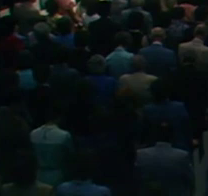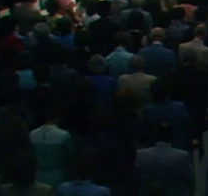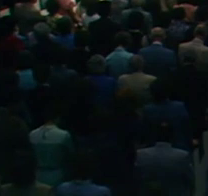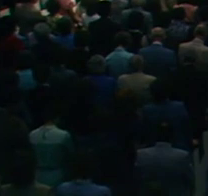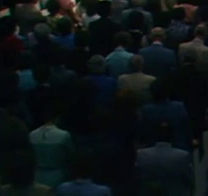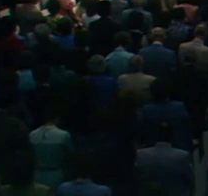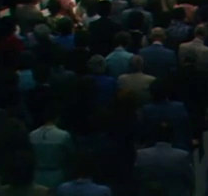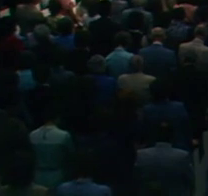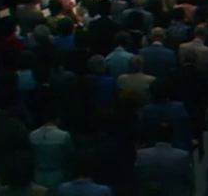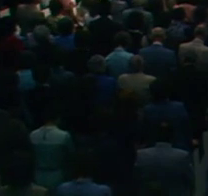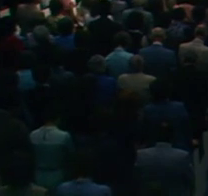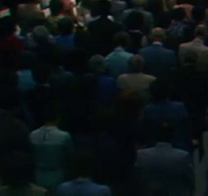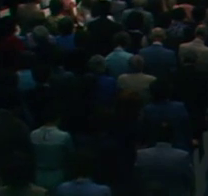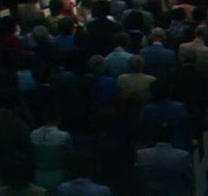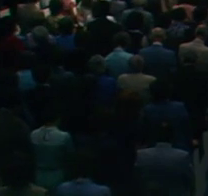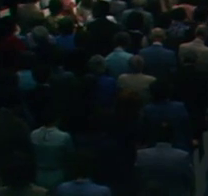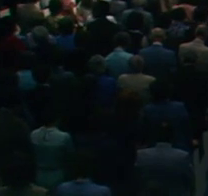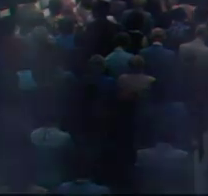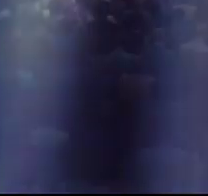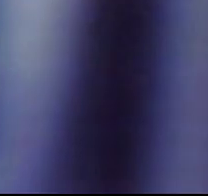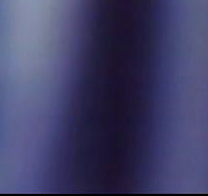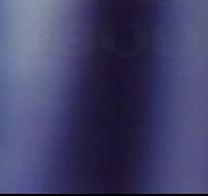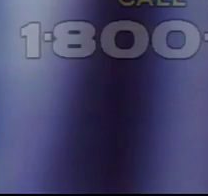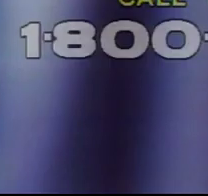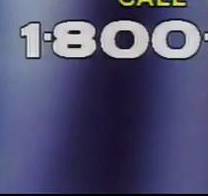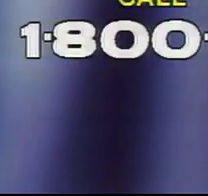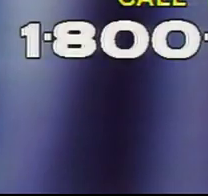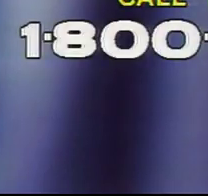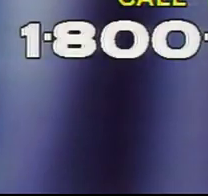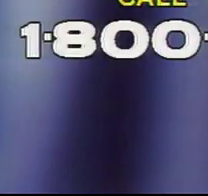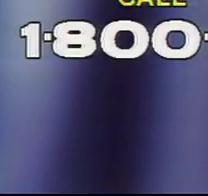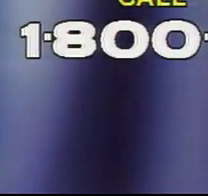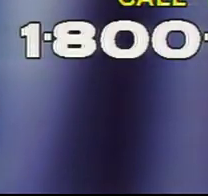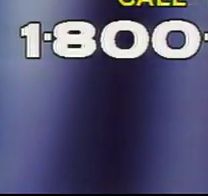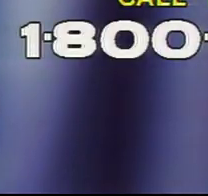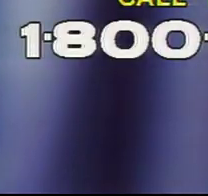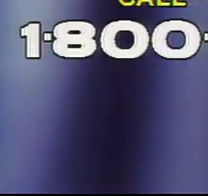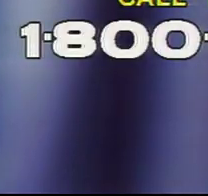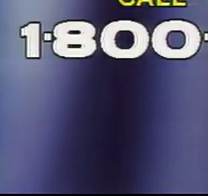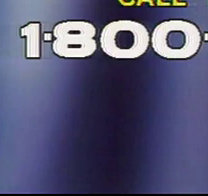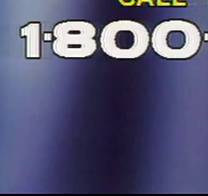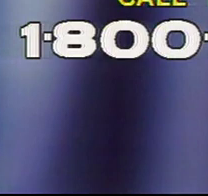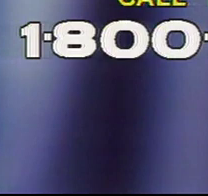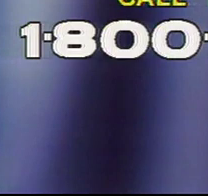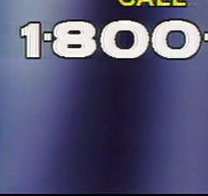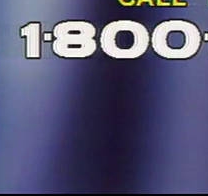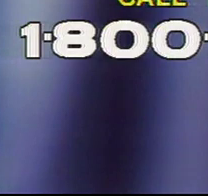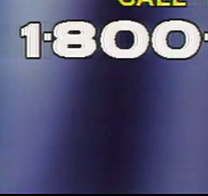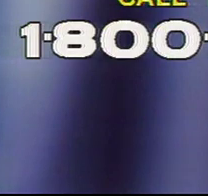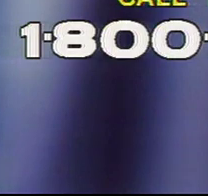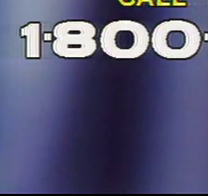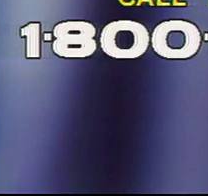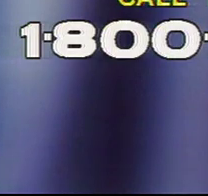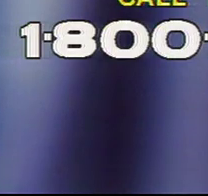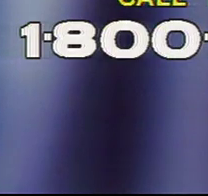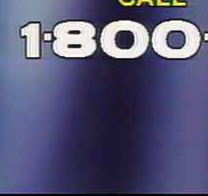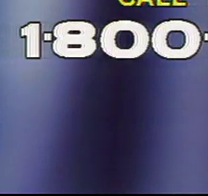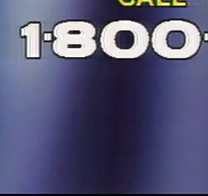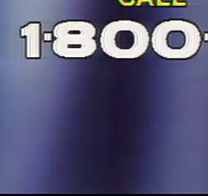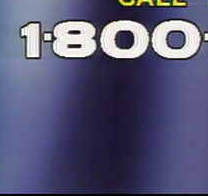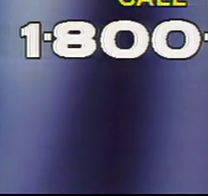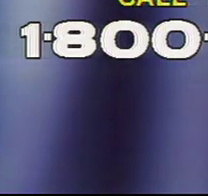To become a faith partner and receive this beautiful faith partner Bible, call toll-free